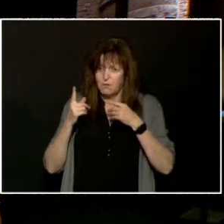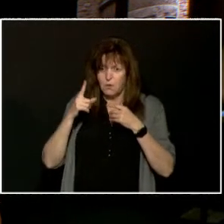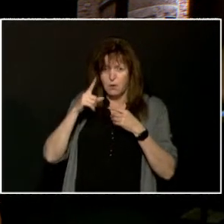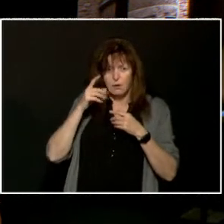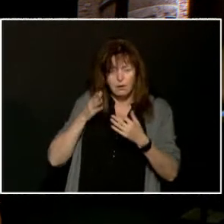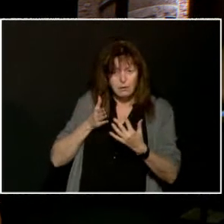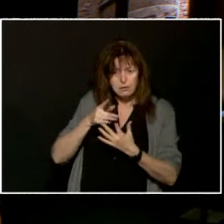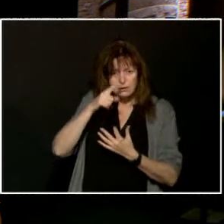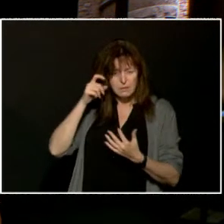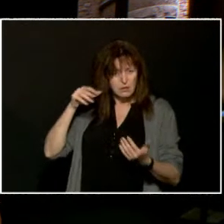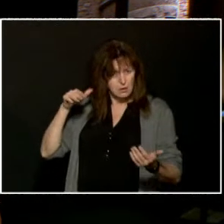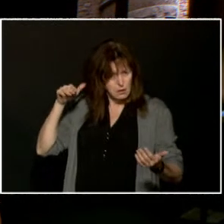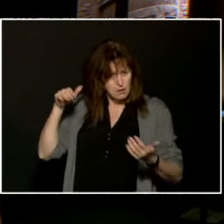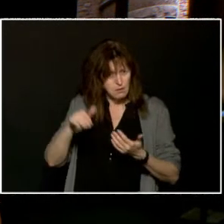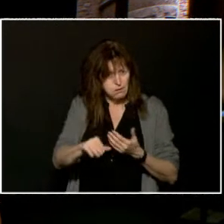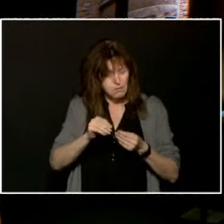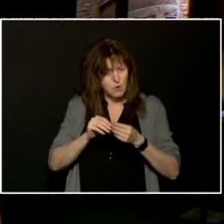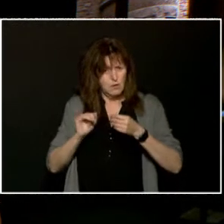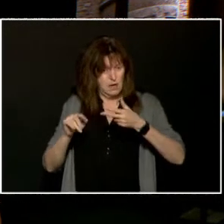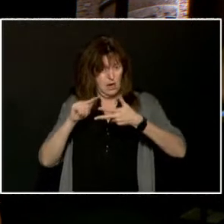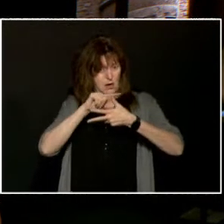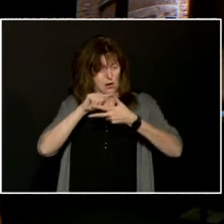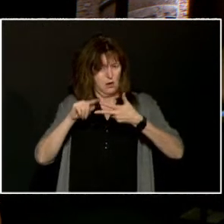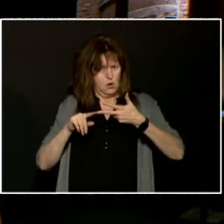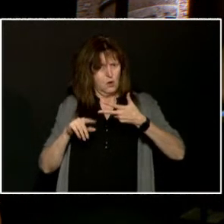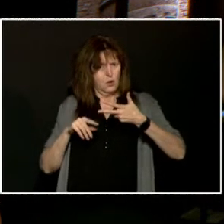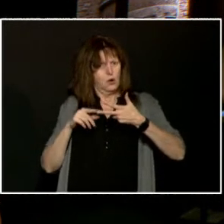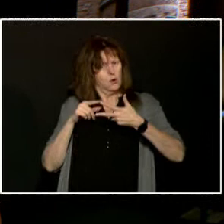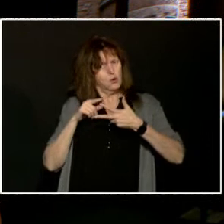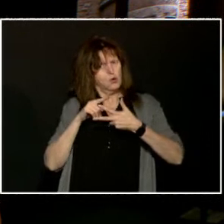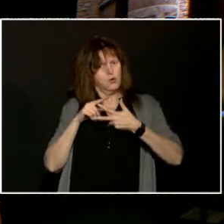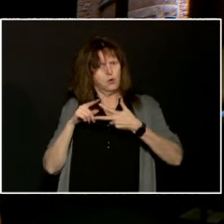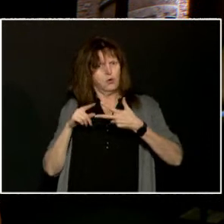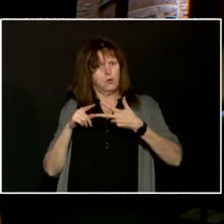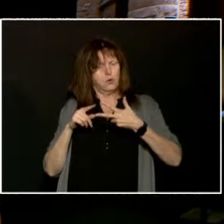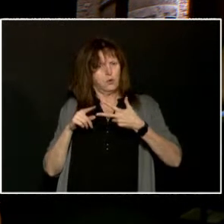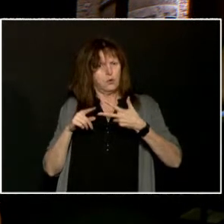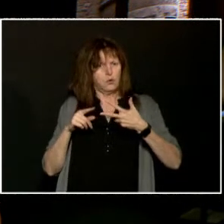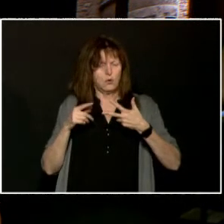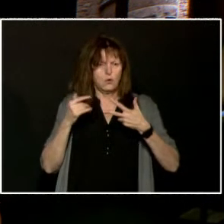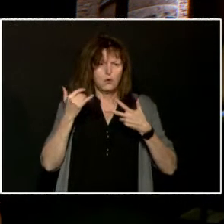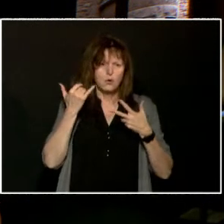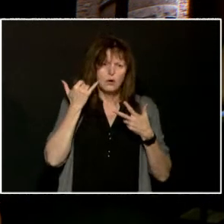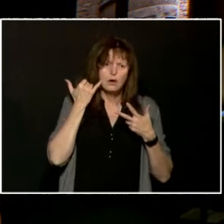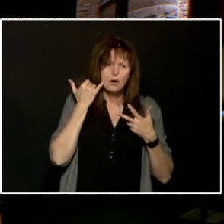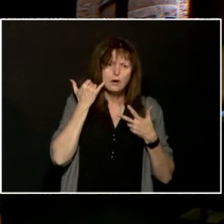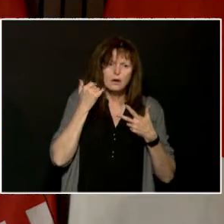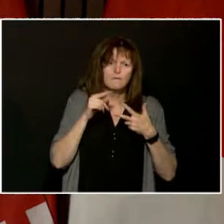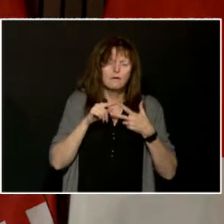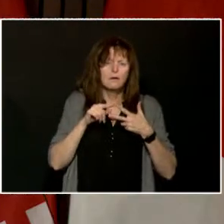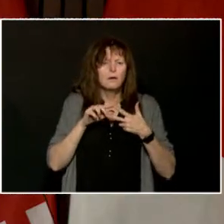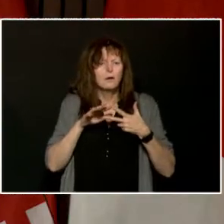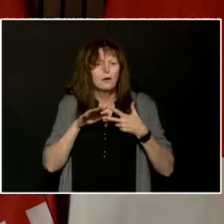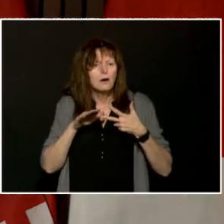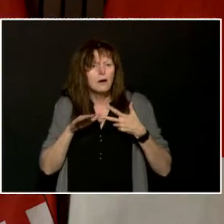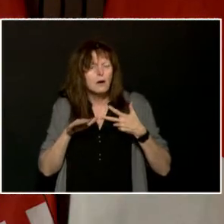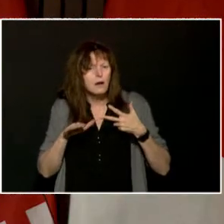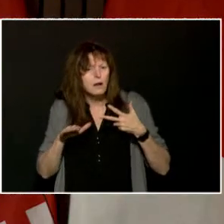And it makes a difference beyond that as well. I mean, the yellow line starts to go down near the end of